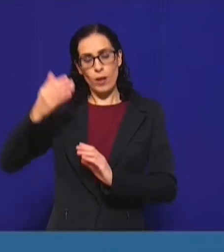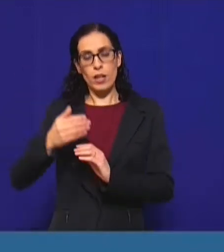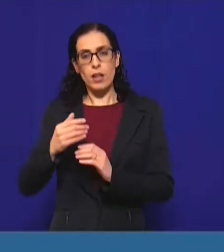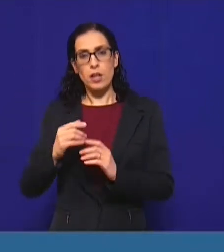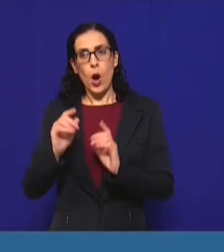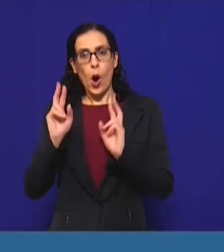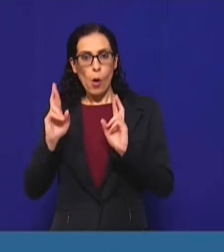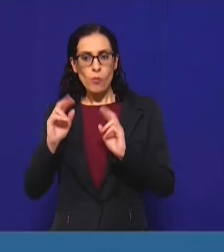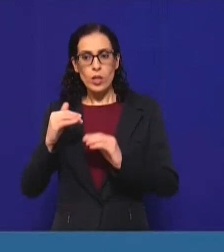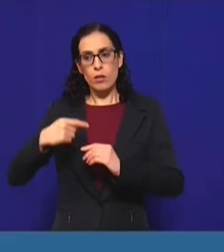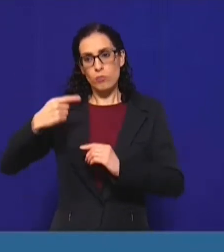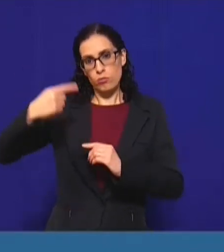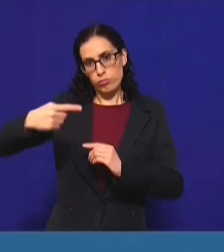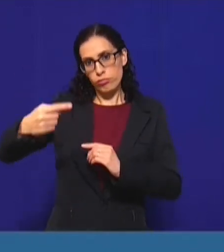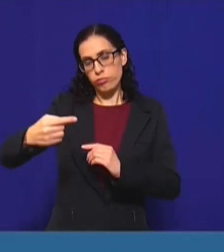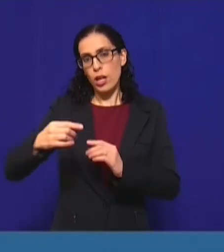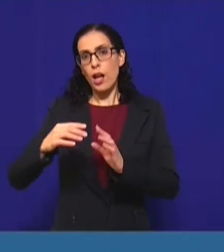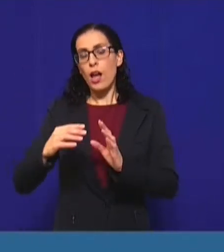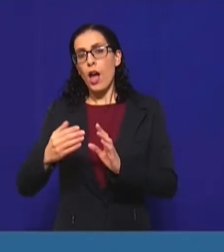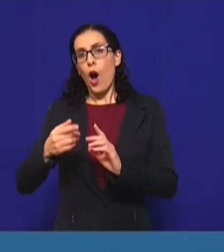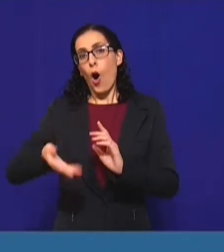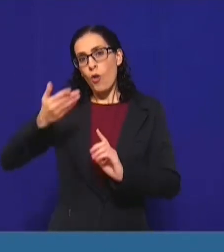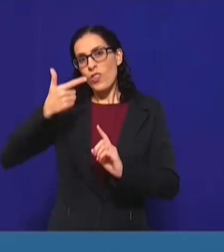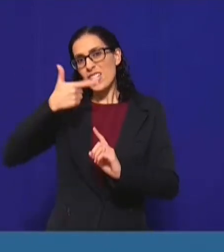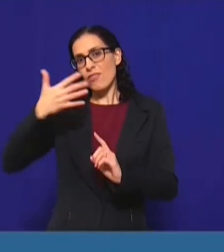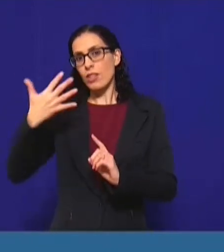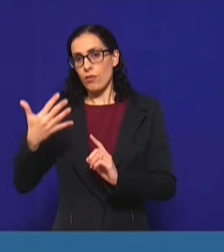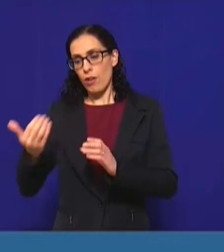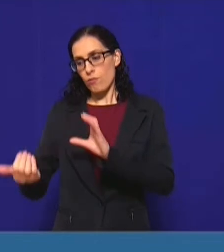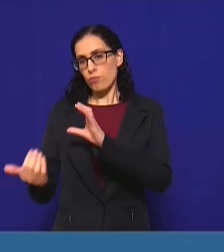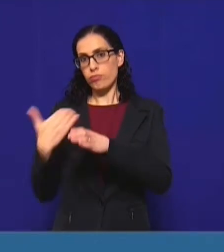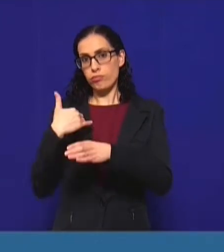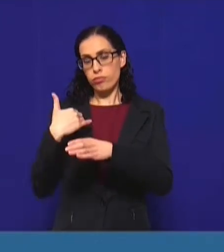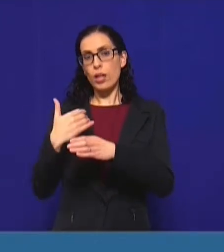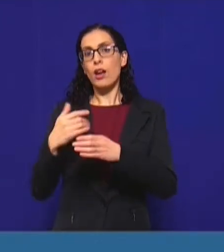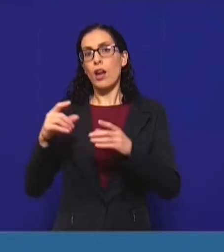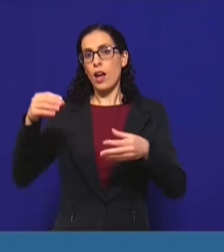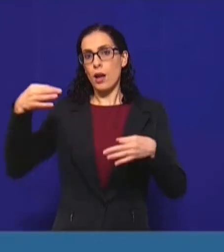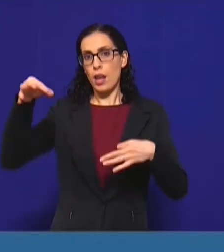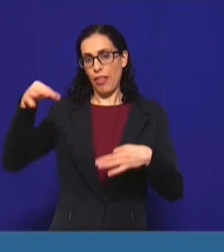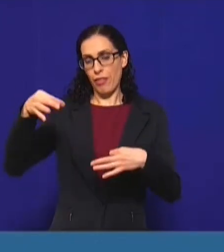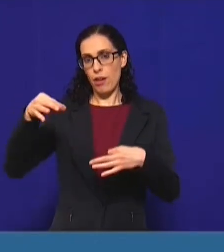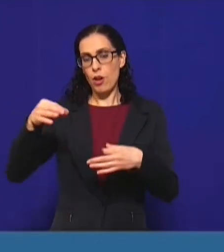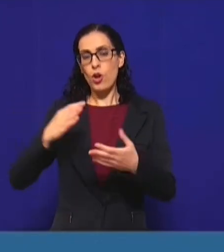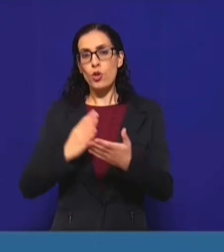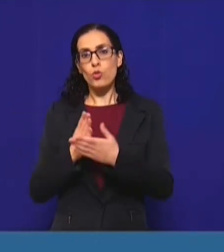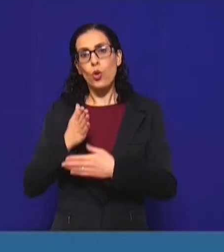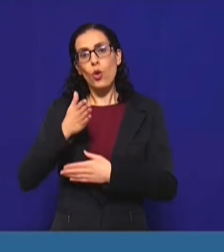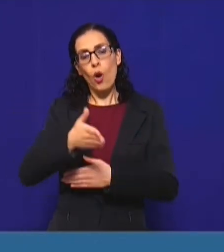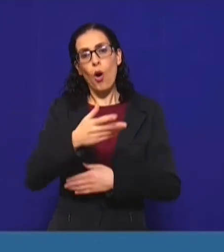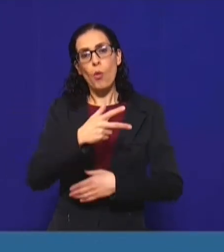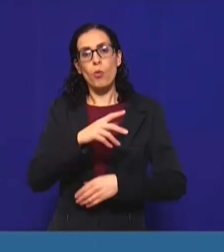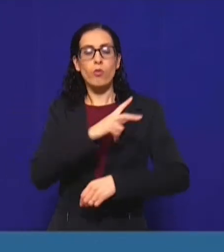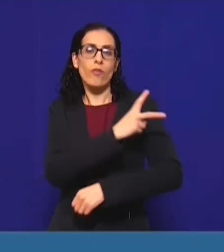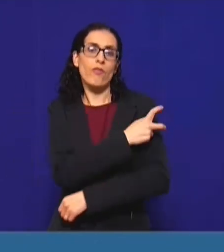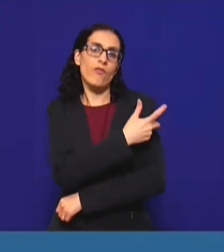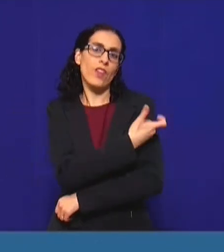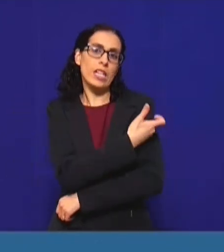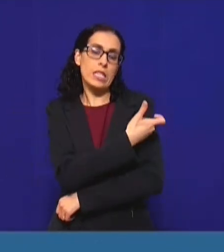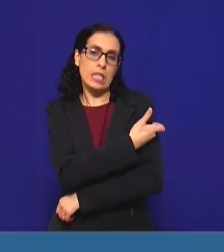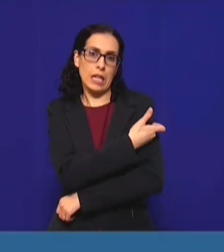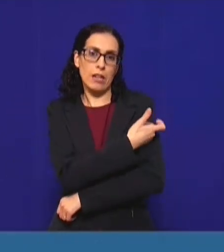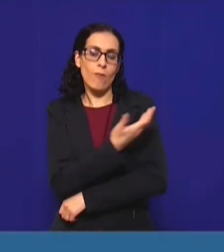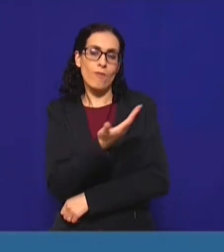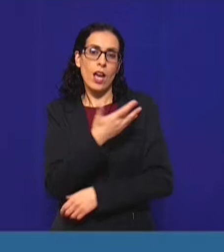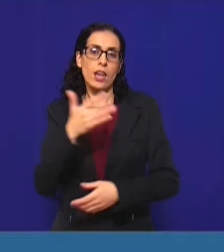coming days, those people aged over 75 will be receiving an invitation to come to get vaccinated within the health centers or